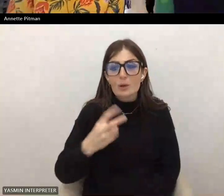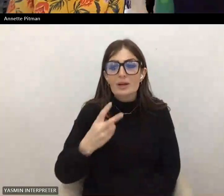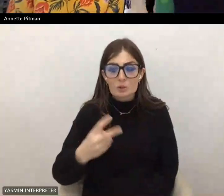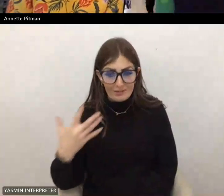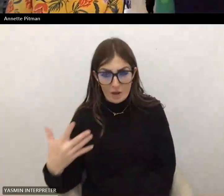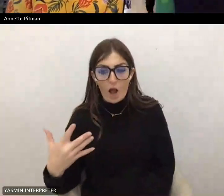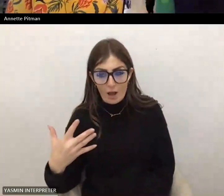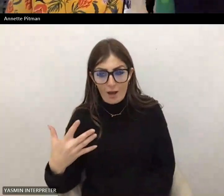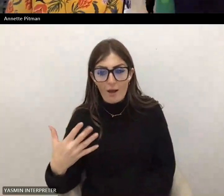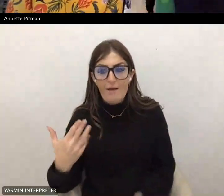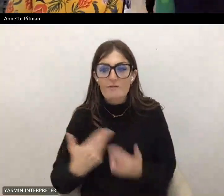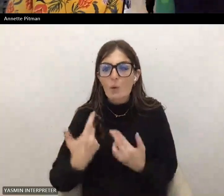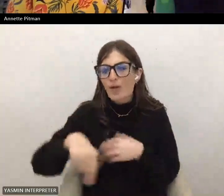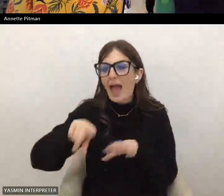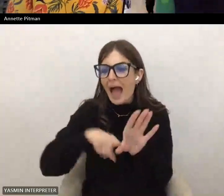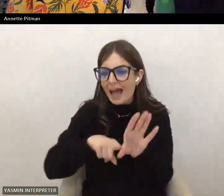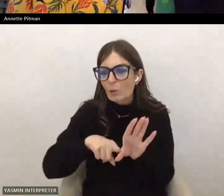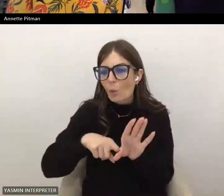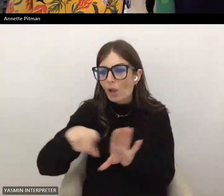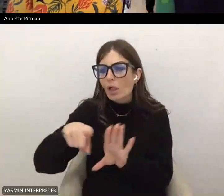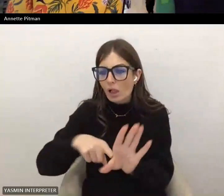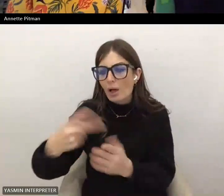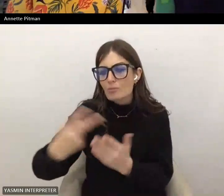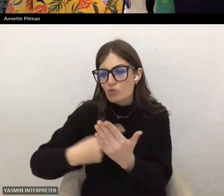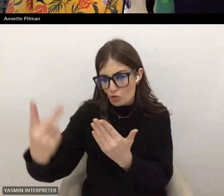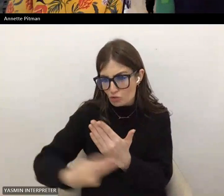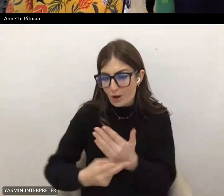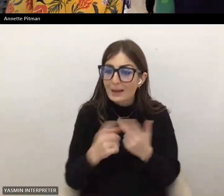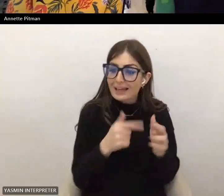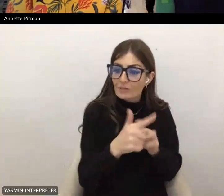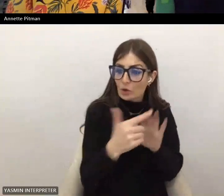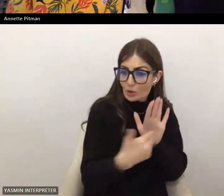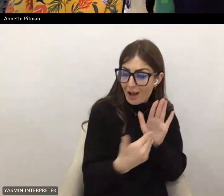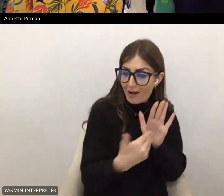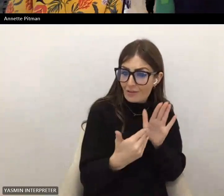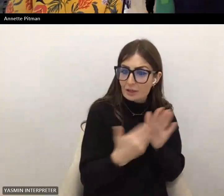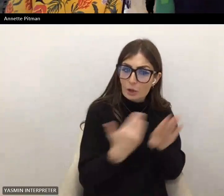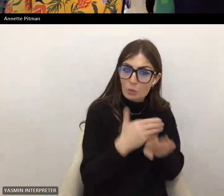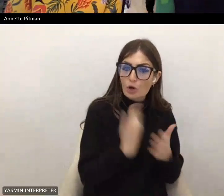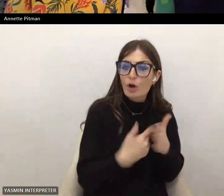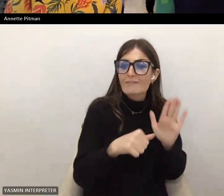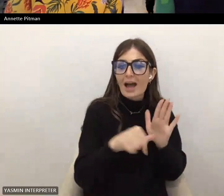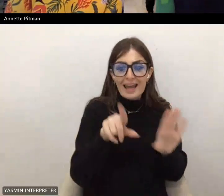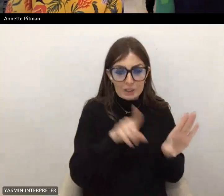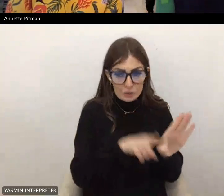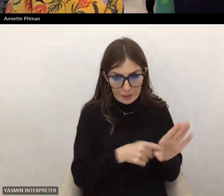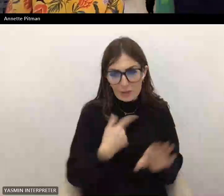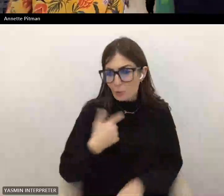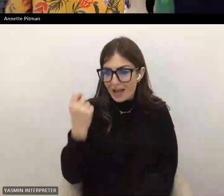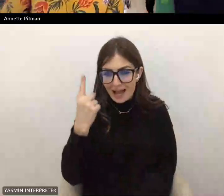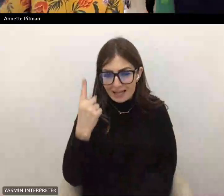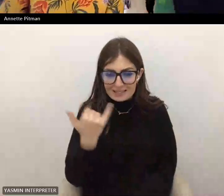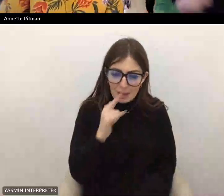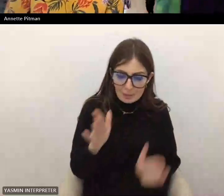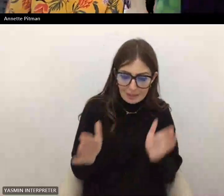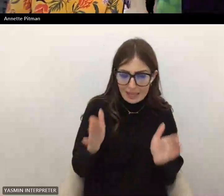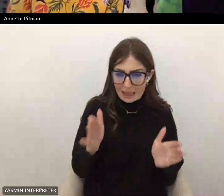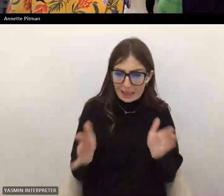2025 for their annual program. If you're currently operating on a financial year, we understand that might be